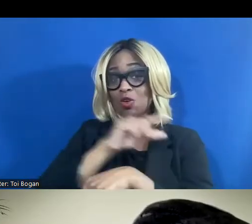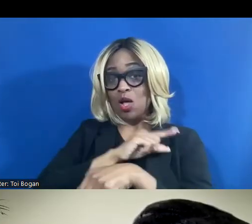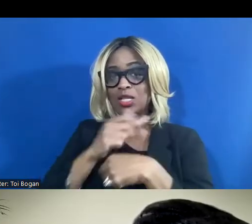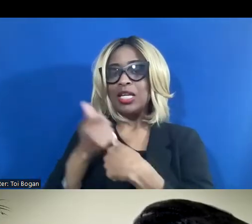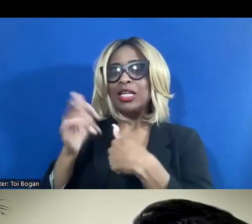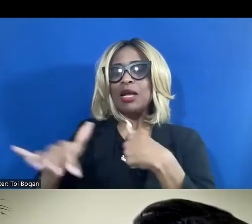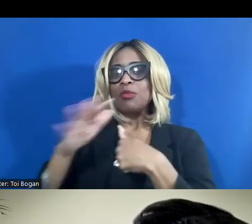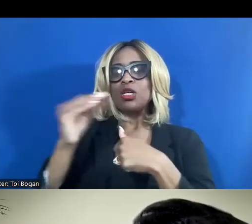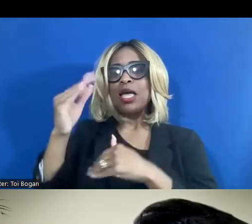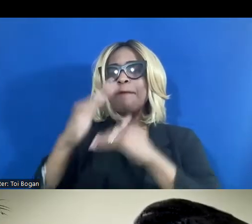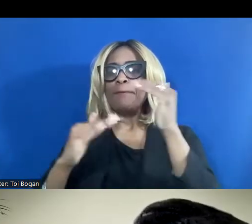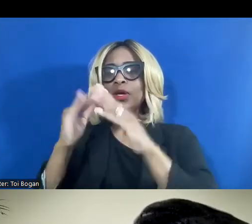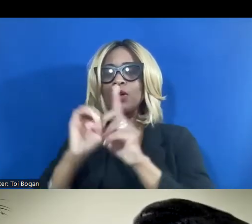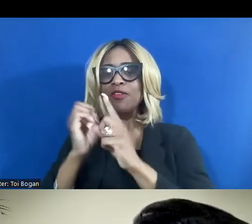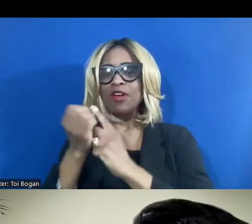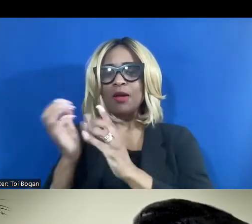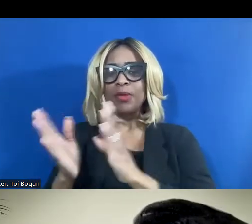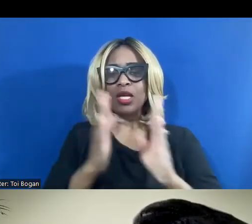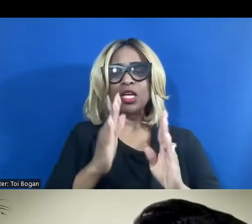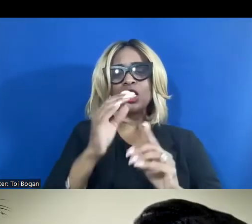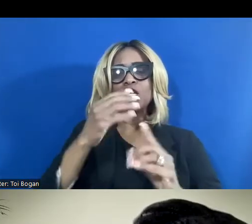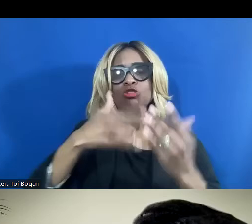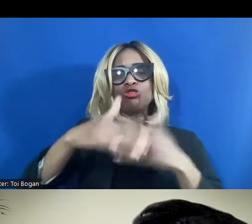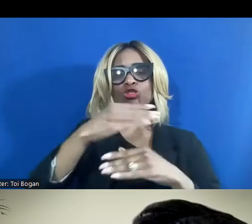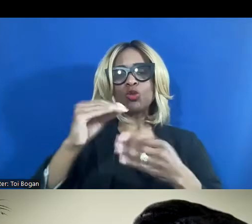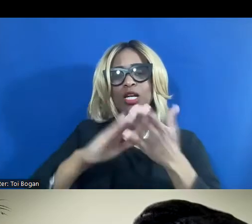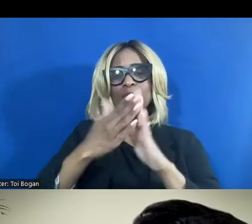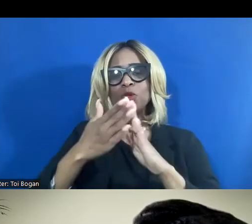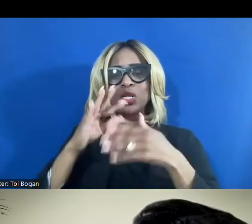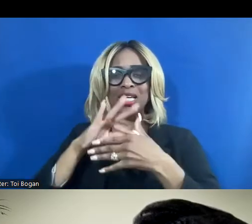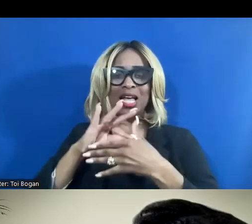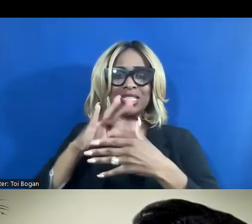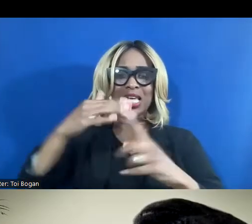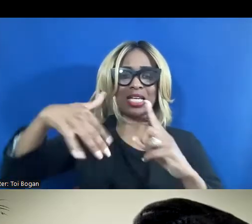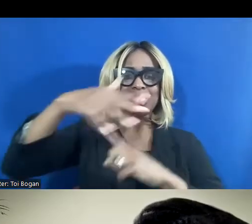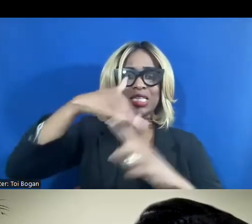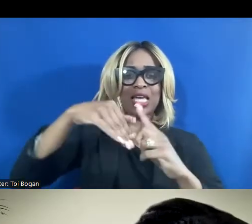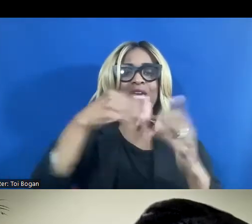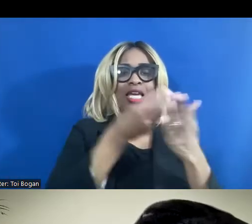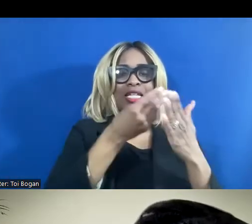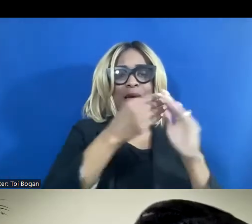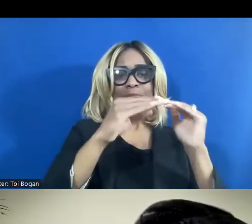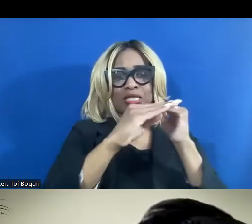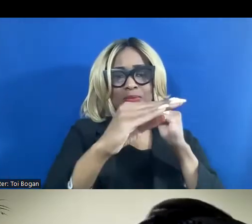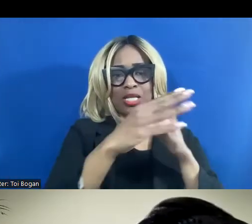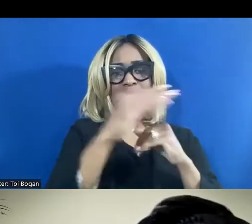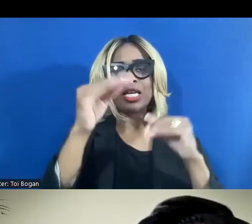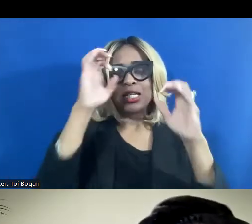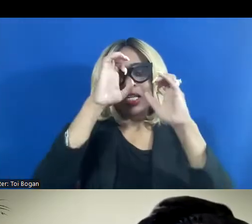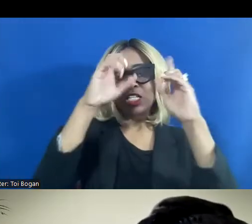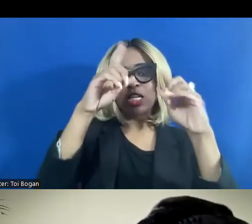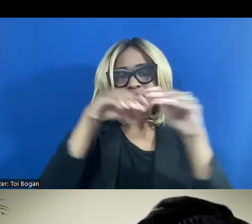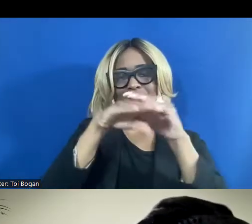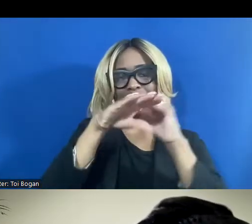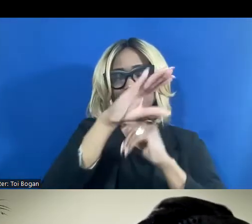environment, social and community context, economic stability, education access and quality. So I want to